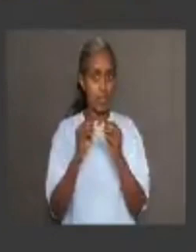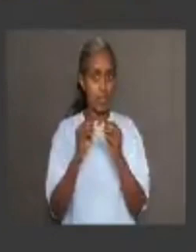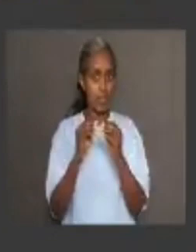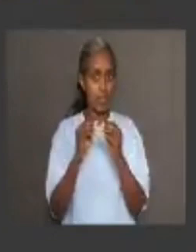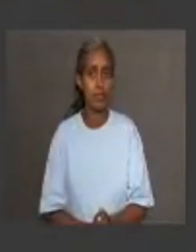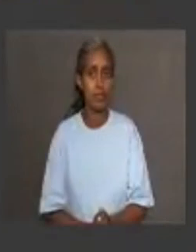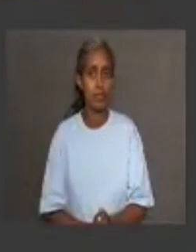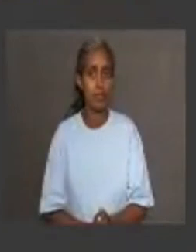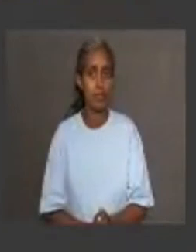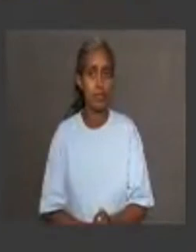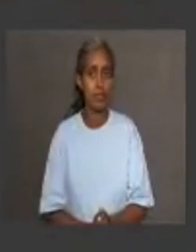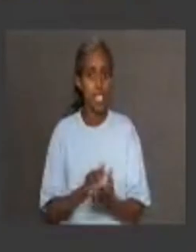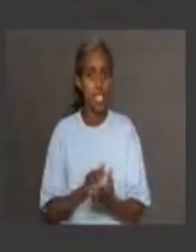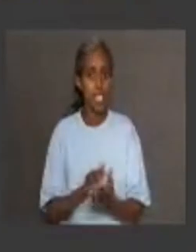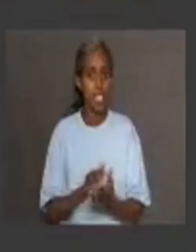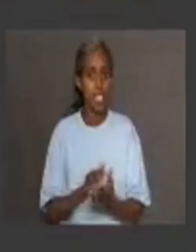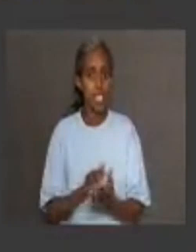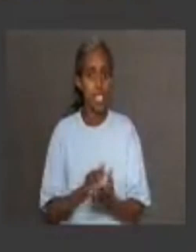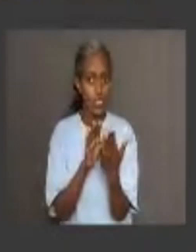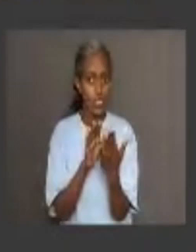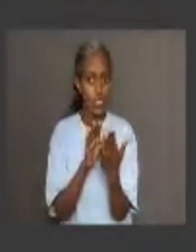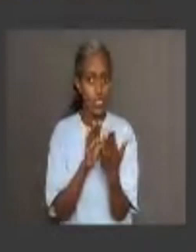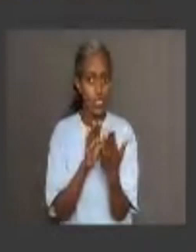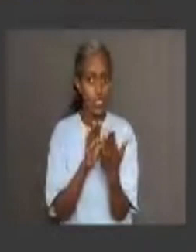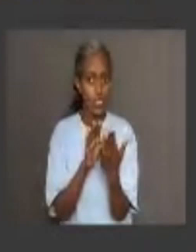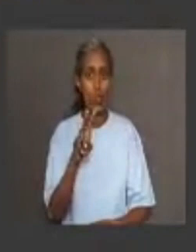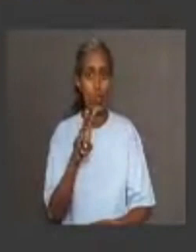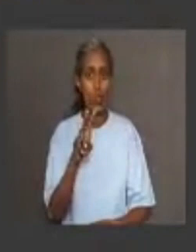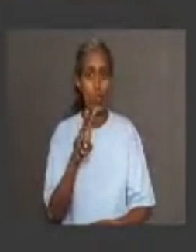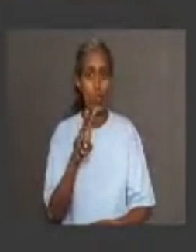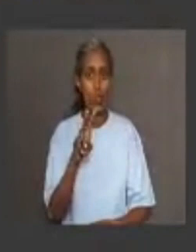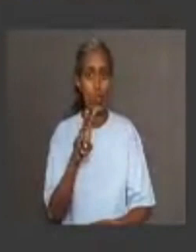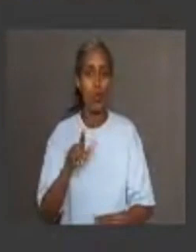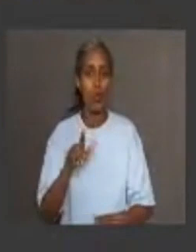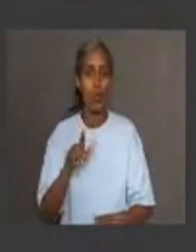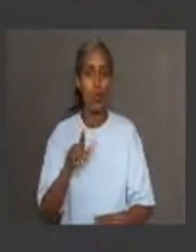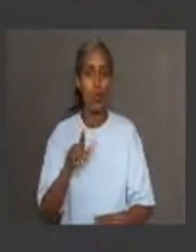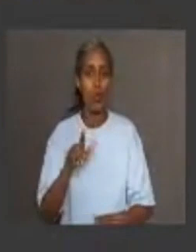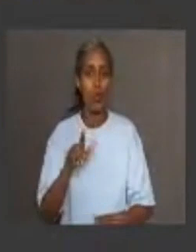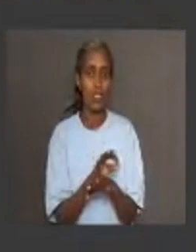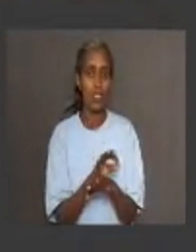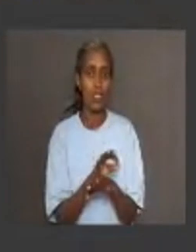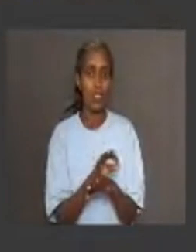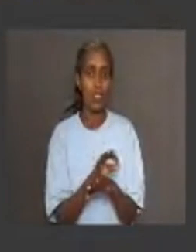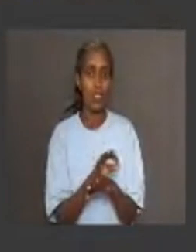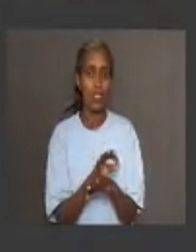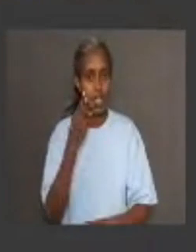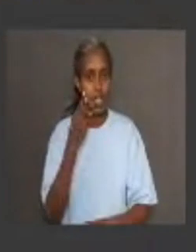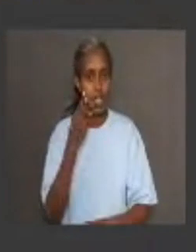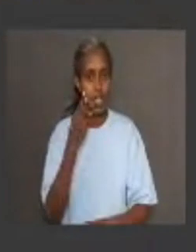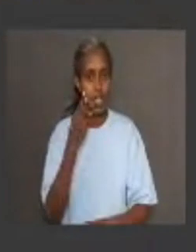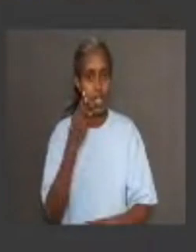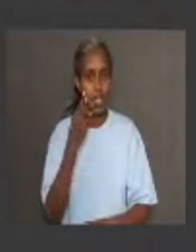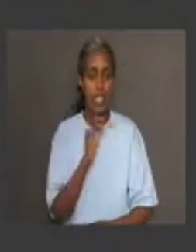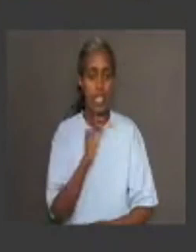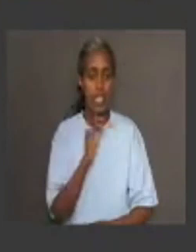the quotient of two polynomial functions, f and